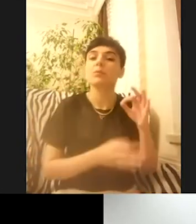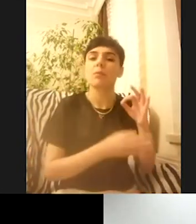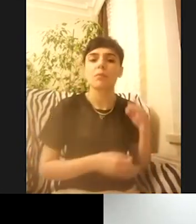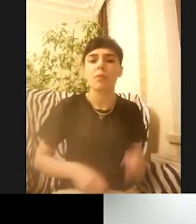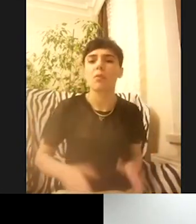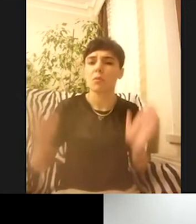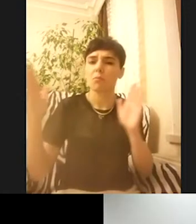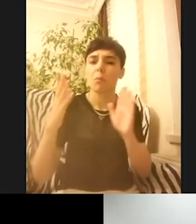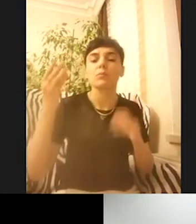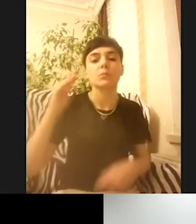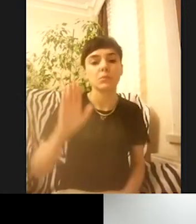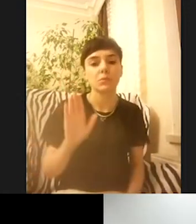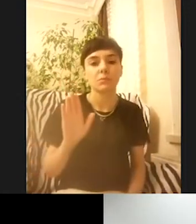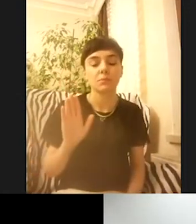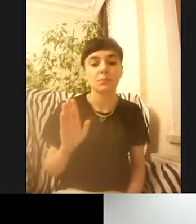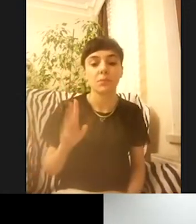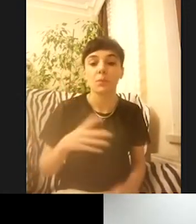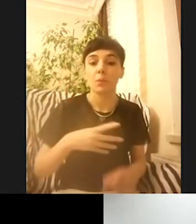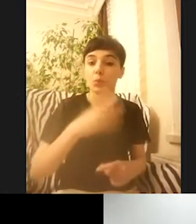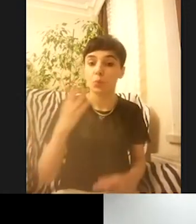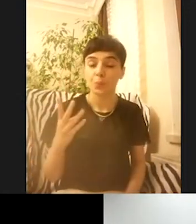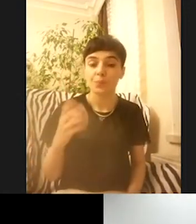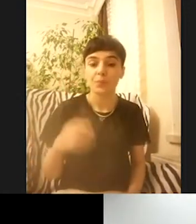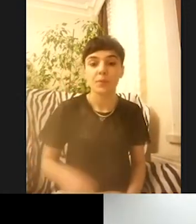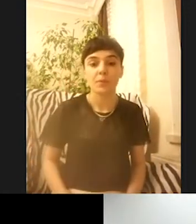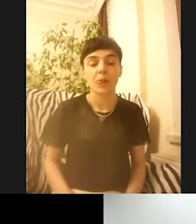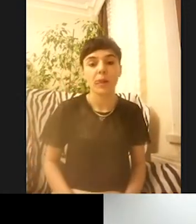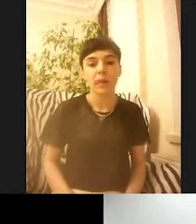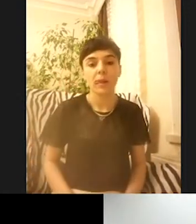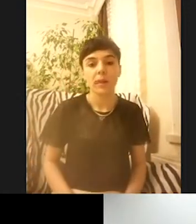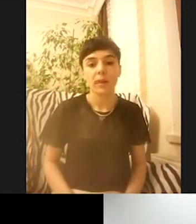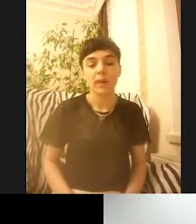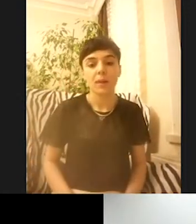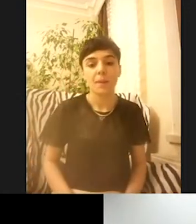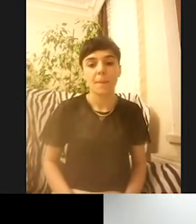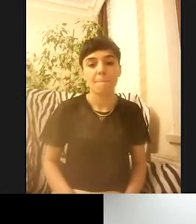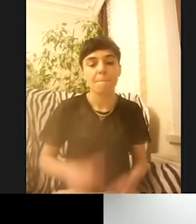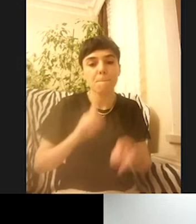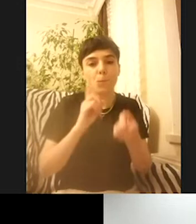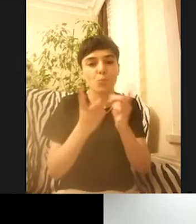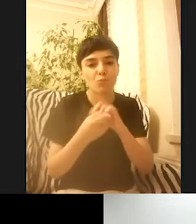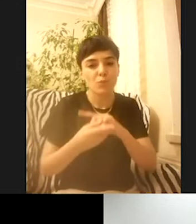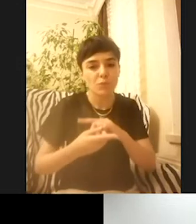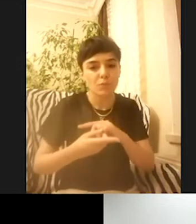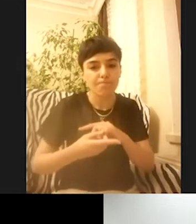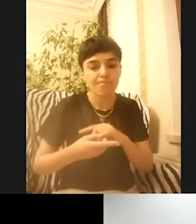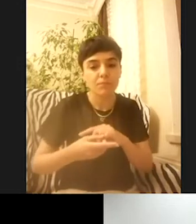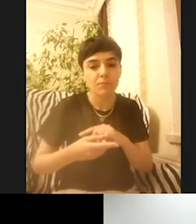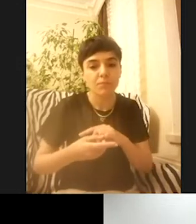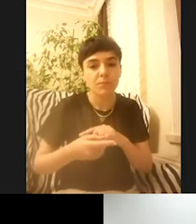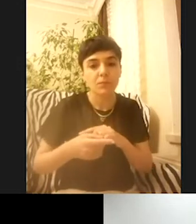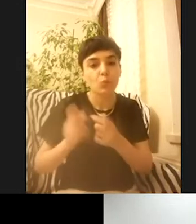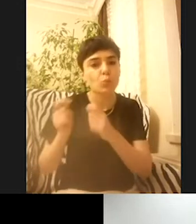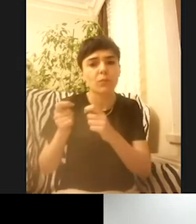these letters. I'm against people that are using queer as to create new ways of normativity.